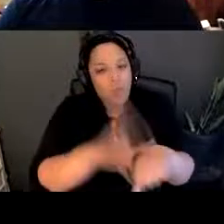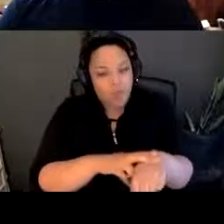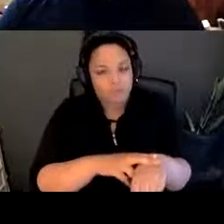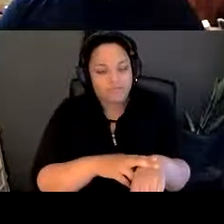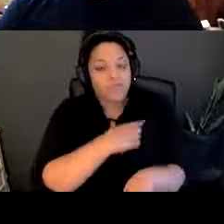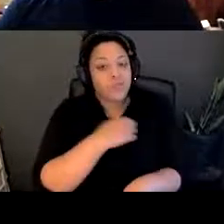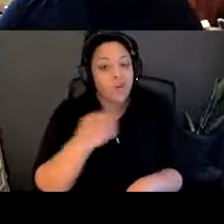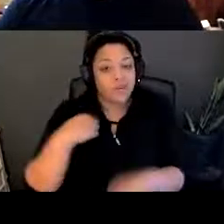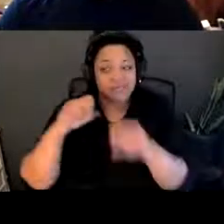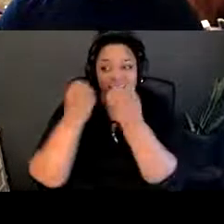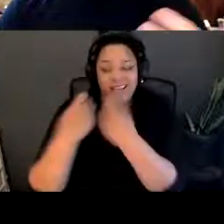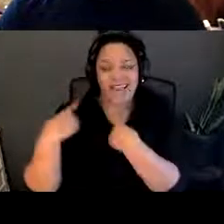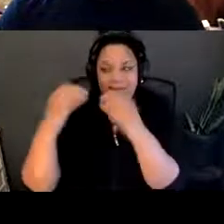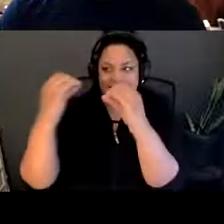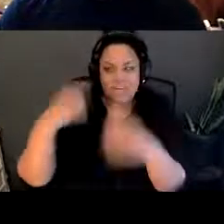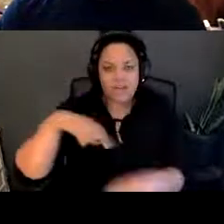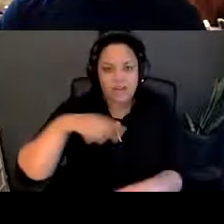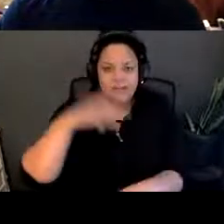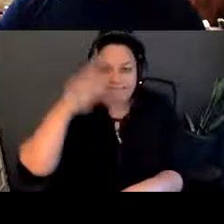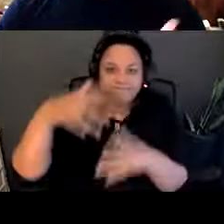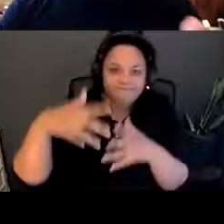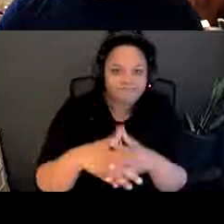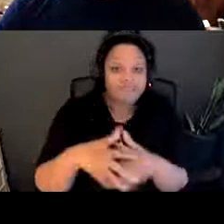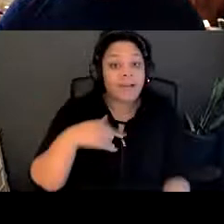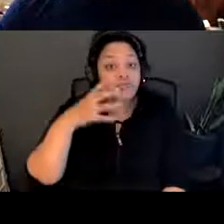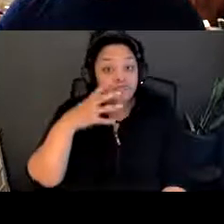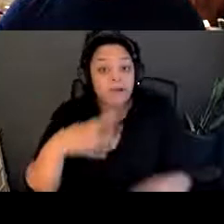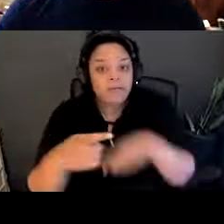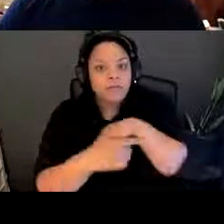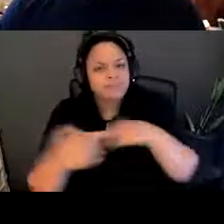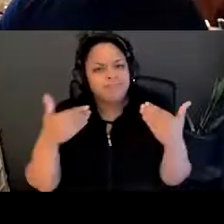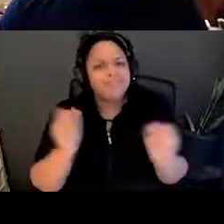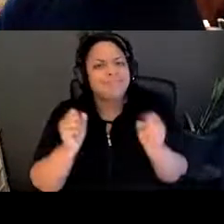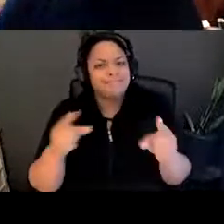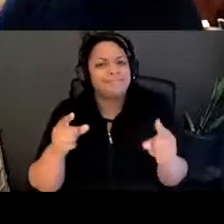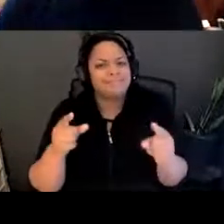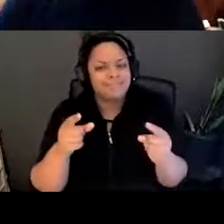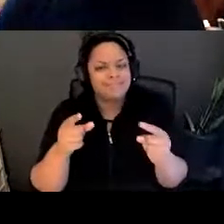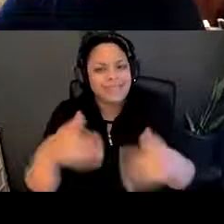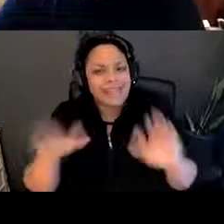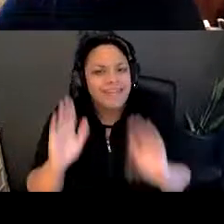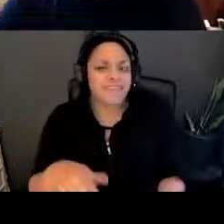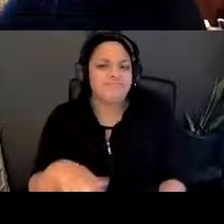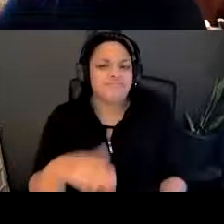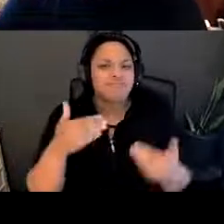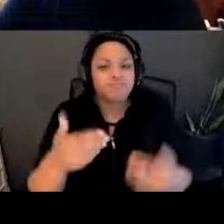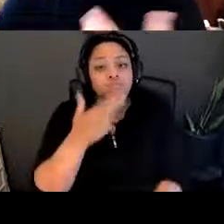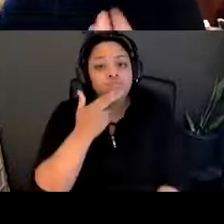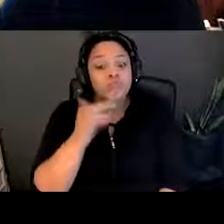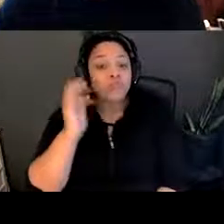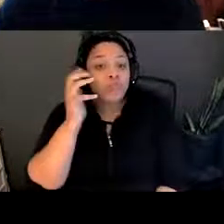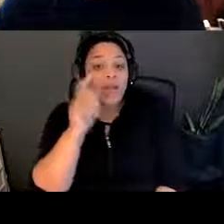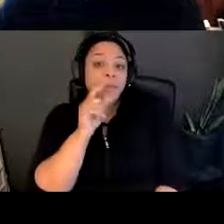conditioned in our society to give in to cravings, to act on cravings. that cute little radio announcement kind